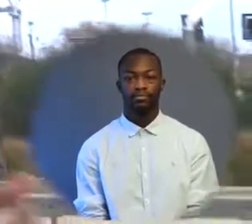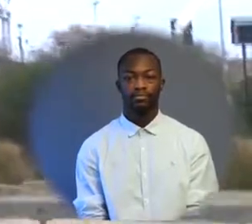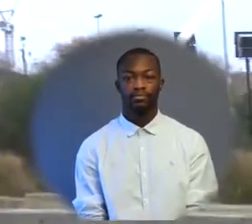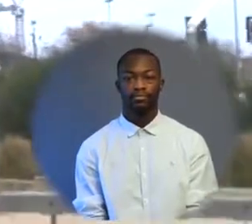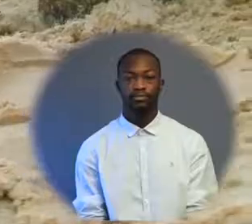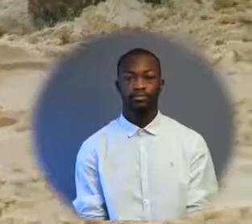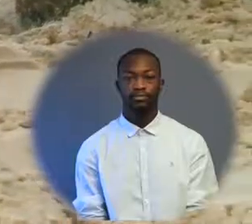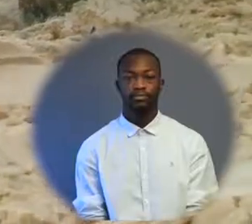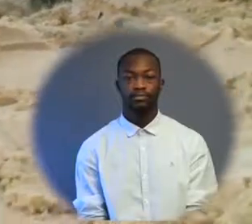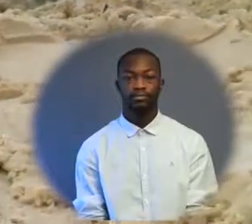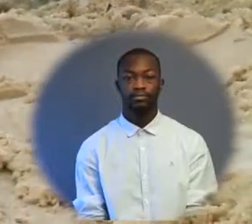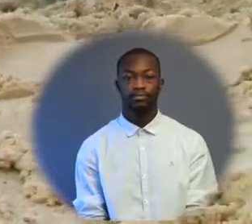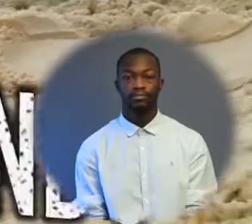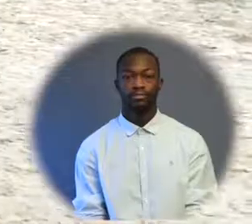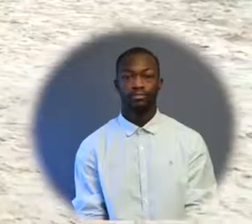and a lot more.